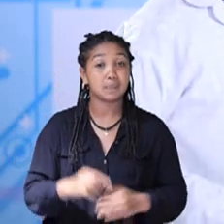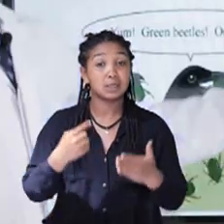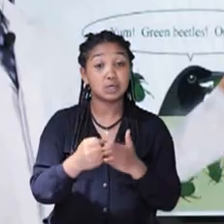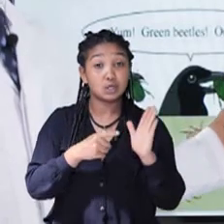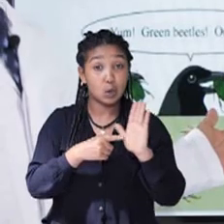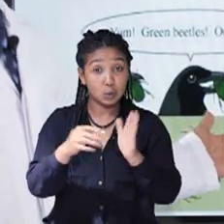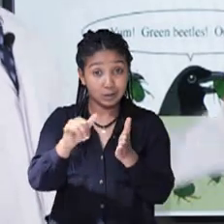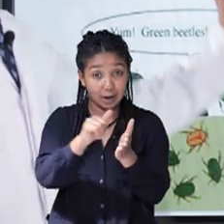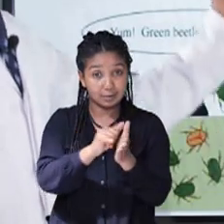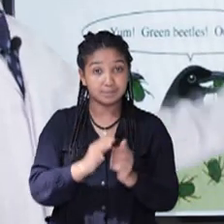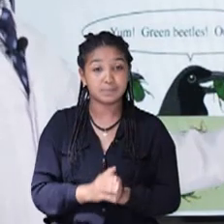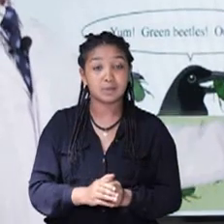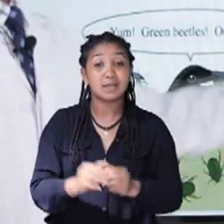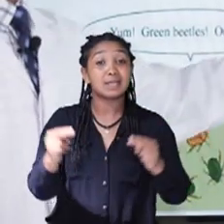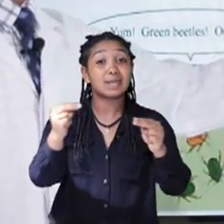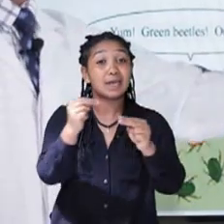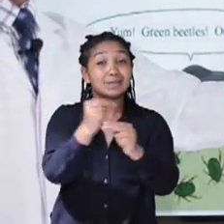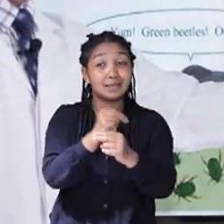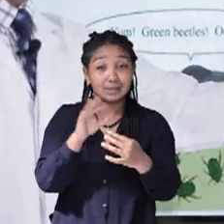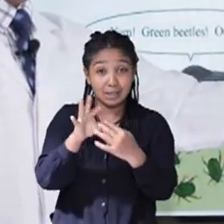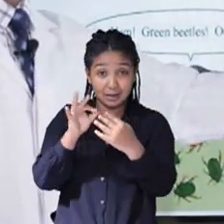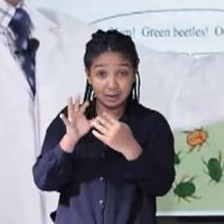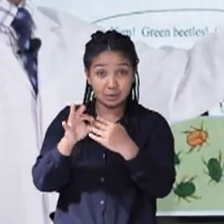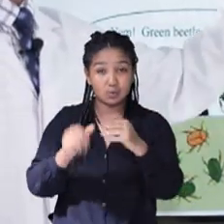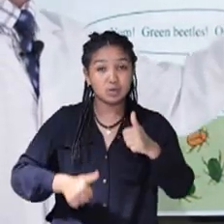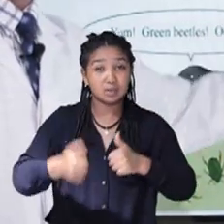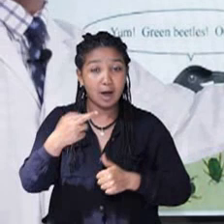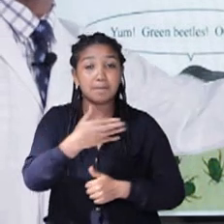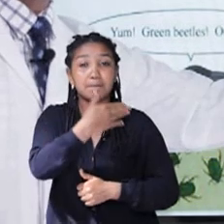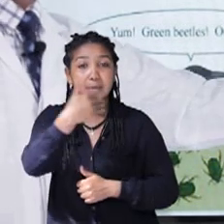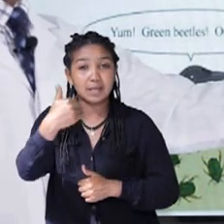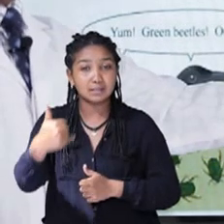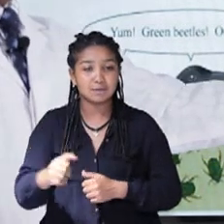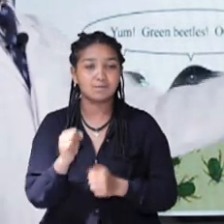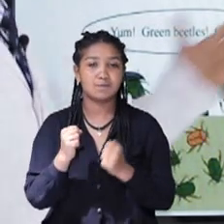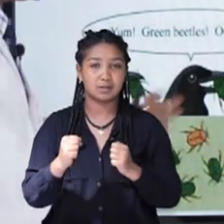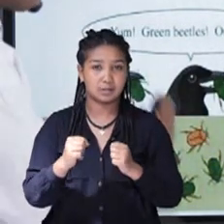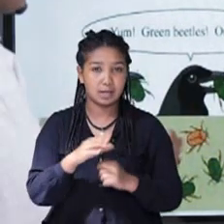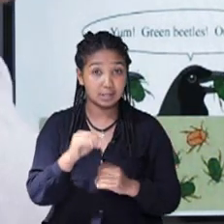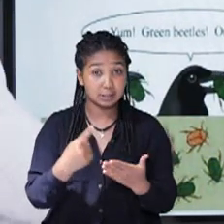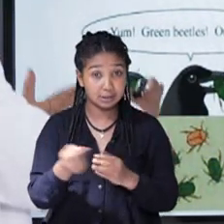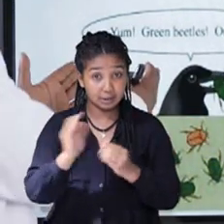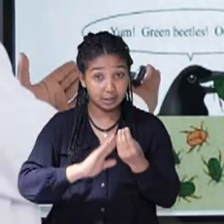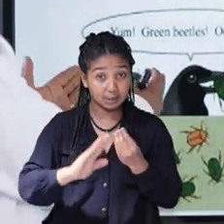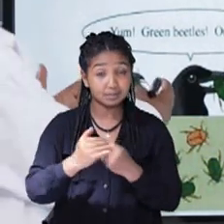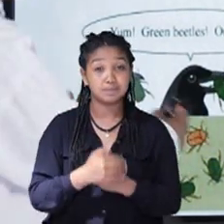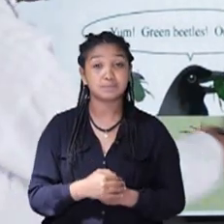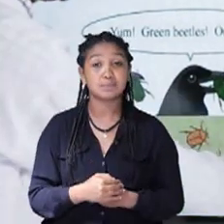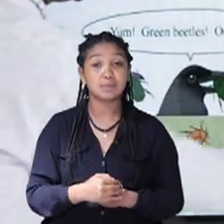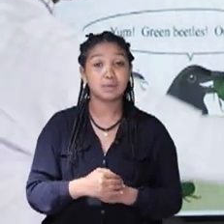This shows that nature selects which are best fit. In this case,